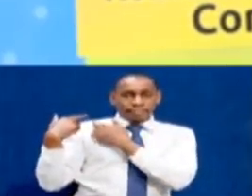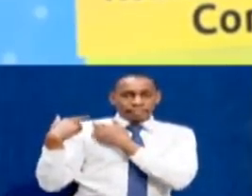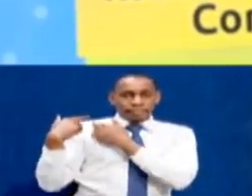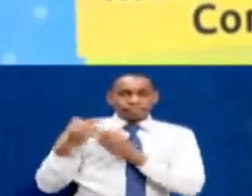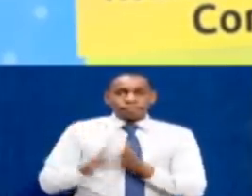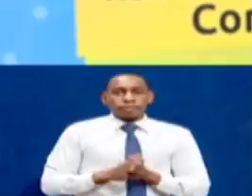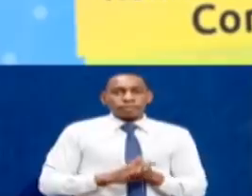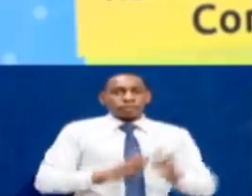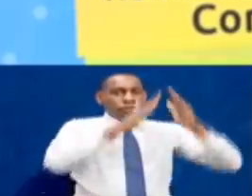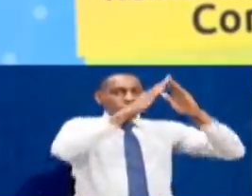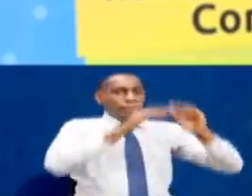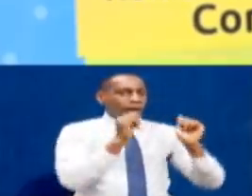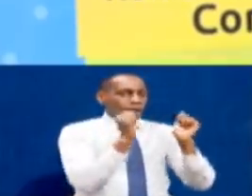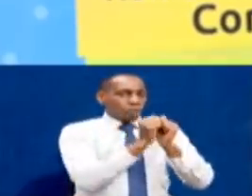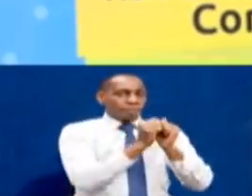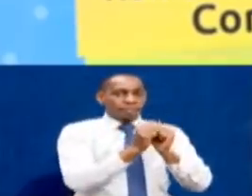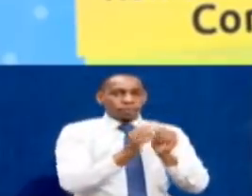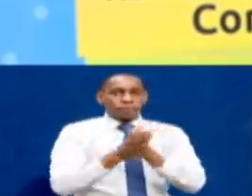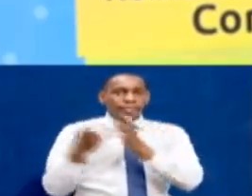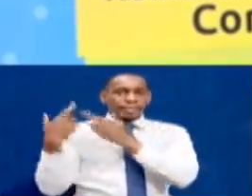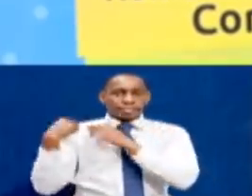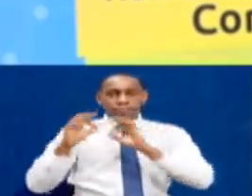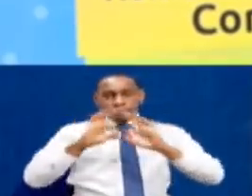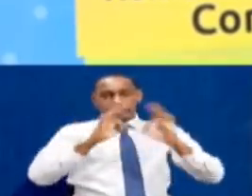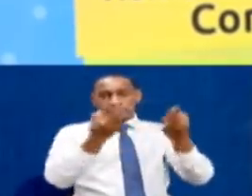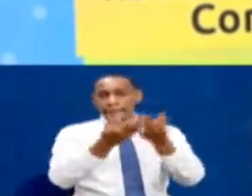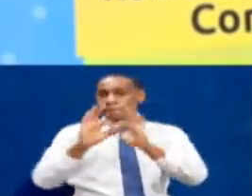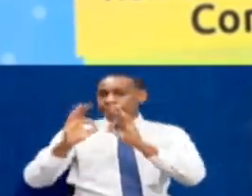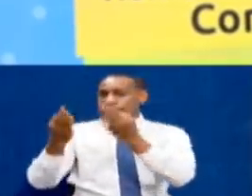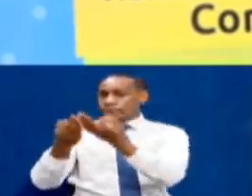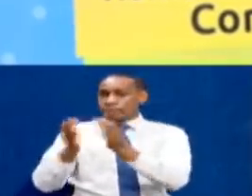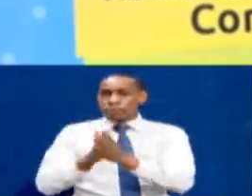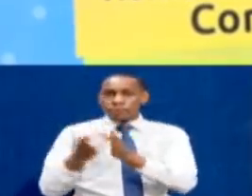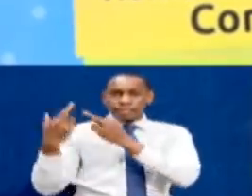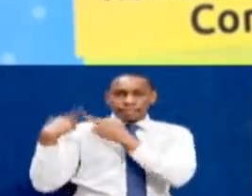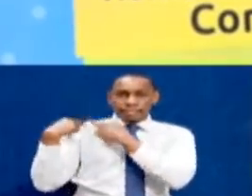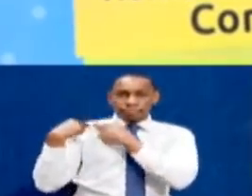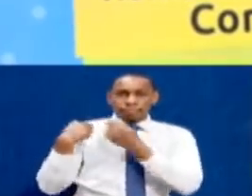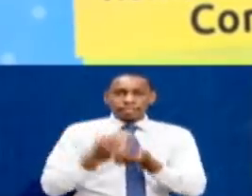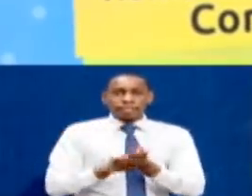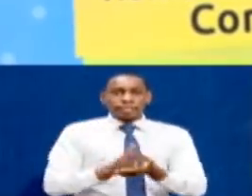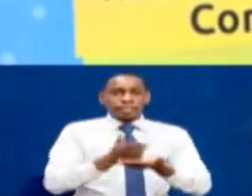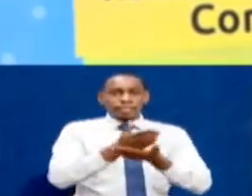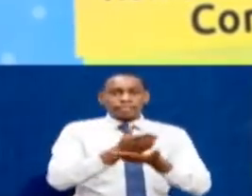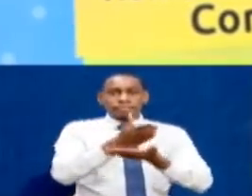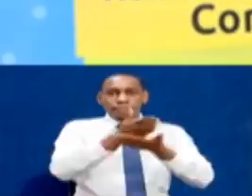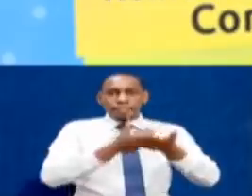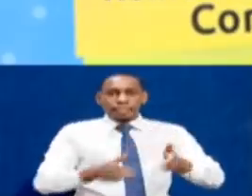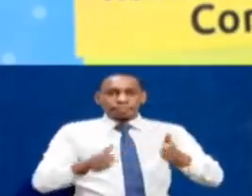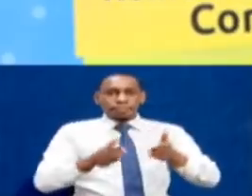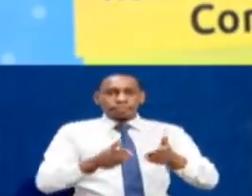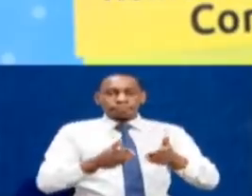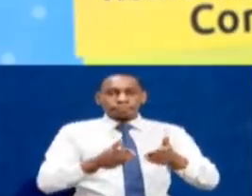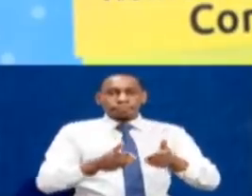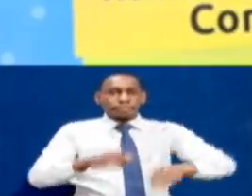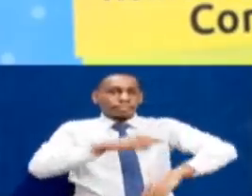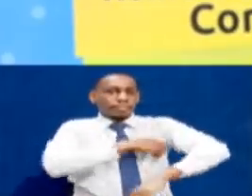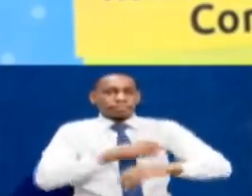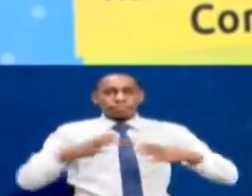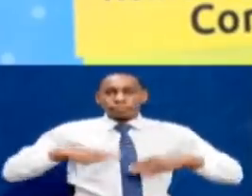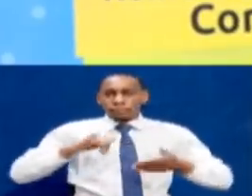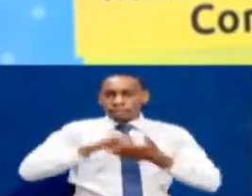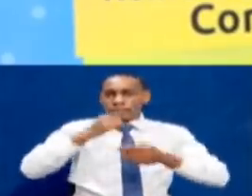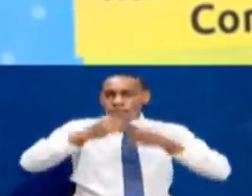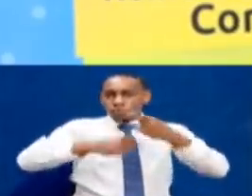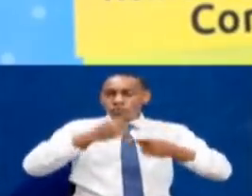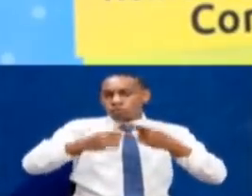the Nyumbakumis, the responsibility of families, the responsibility of sub-chiefs, to ensure that those who are